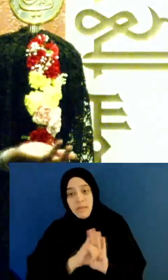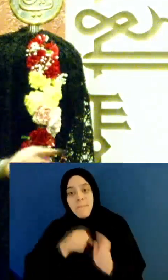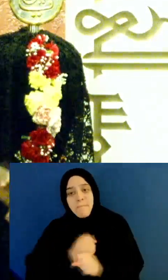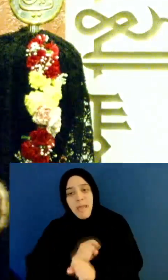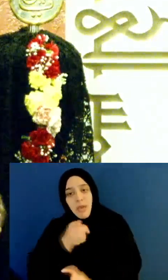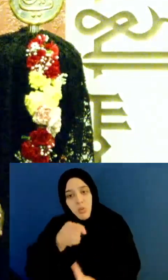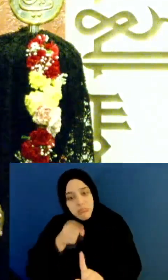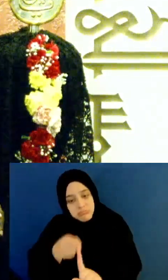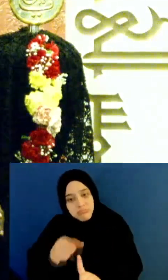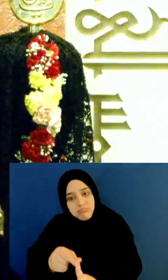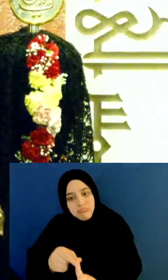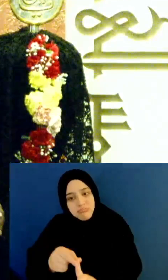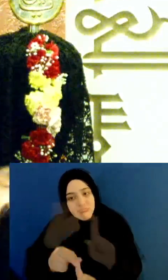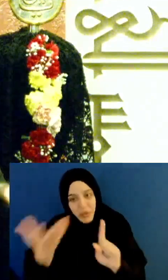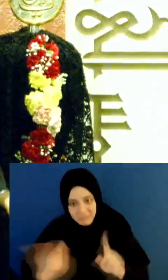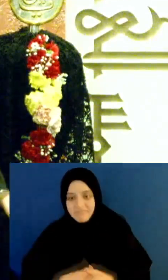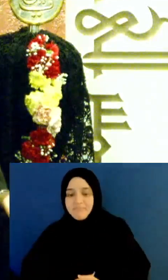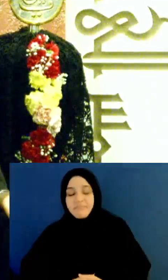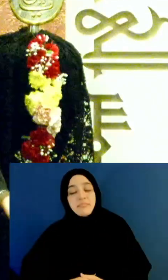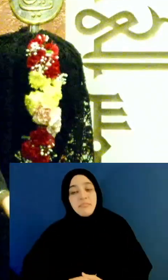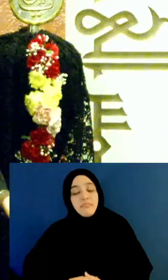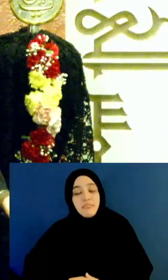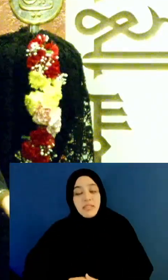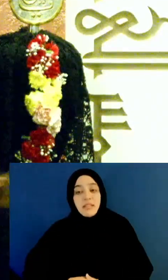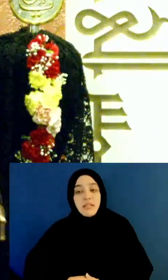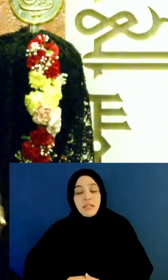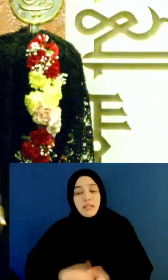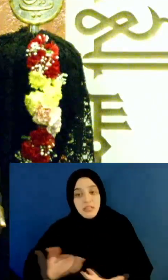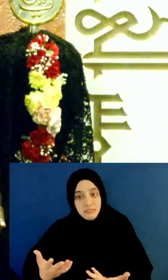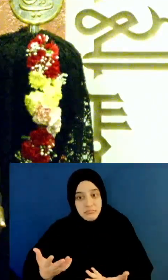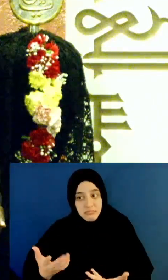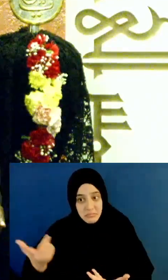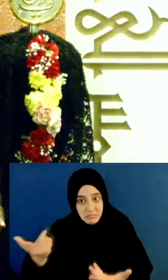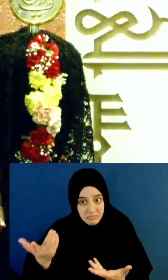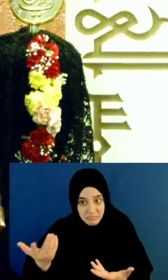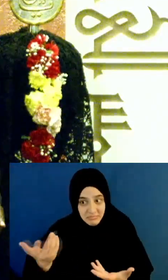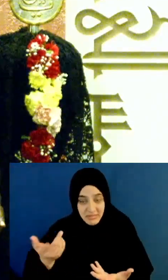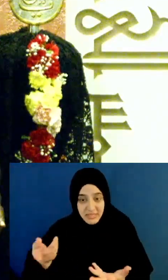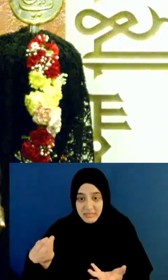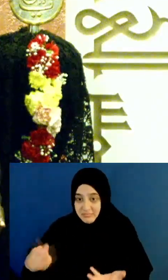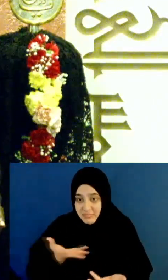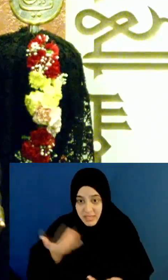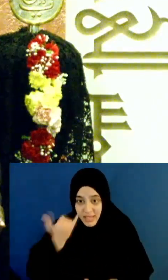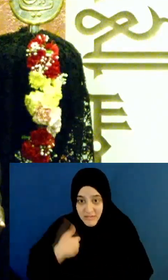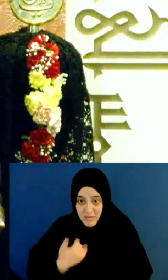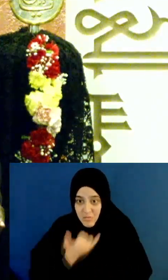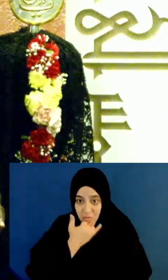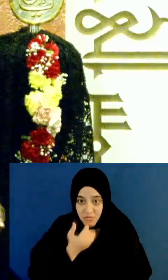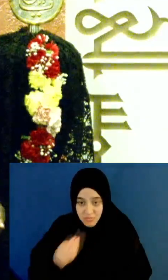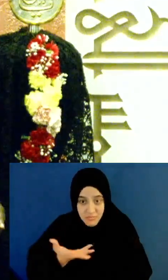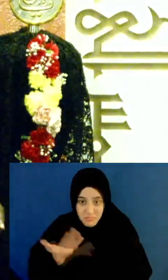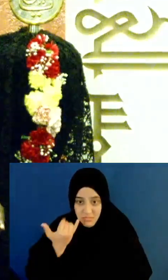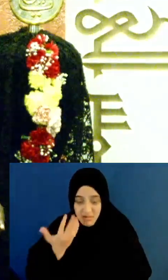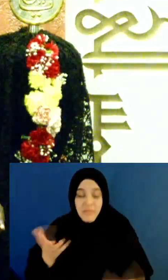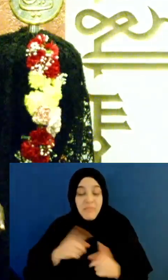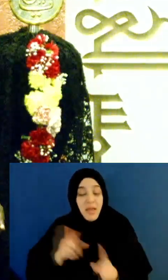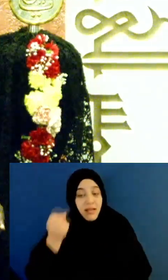I stand to be corrected, that Canadians, they like saying I'm sorry, even if they are right.